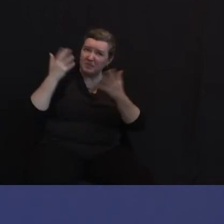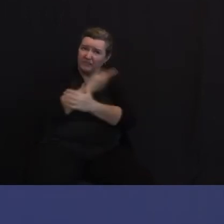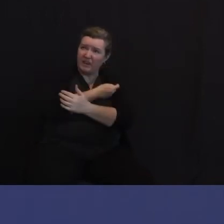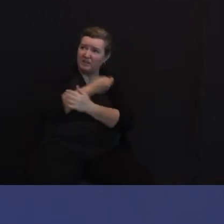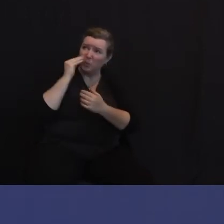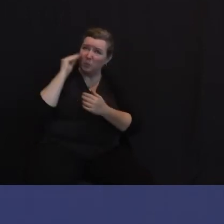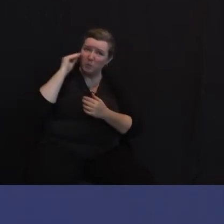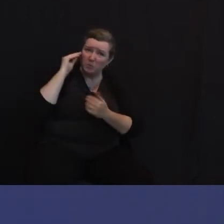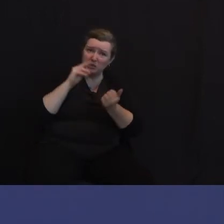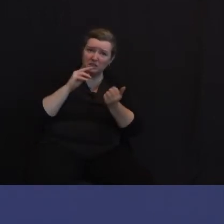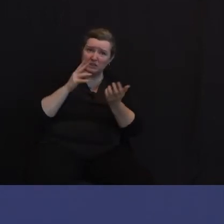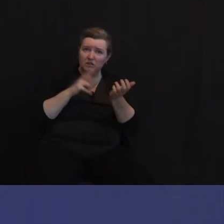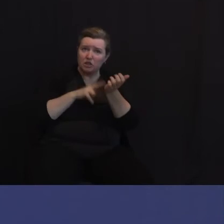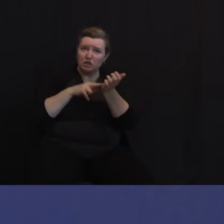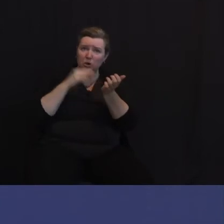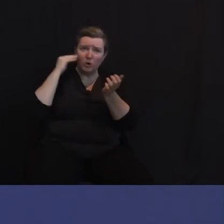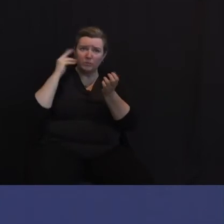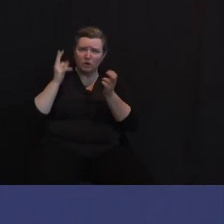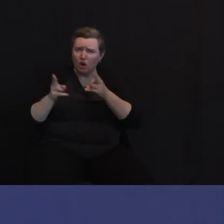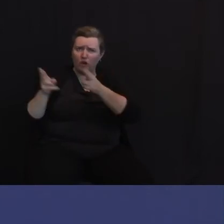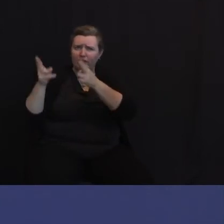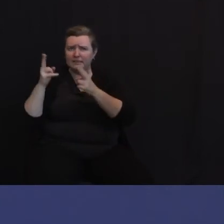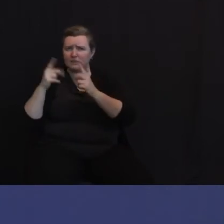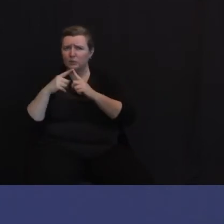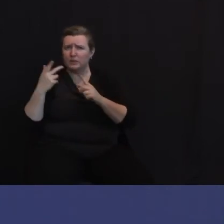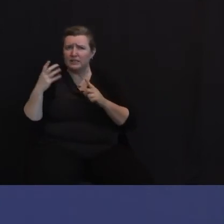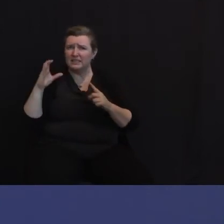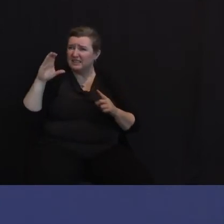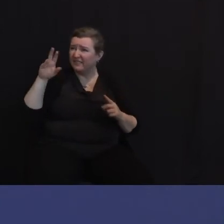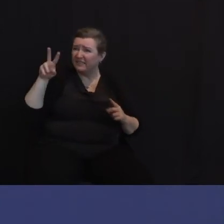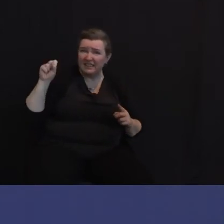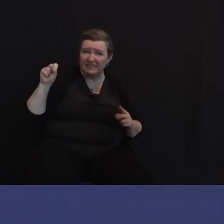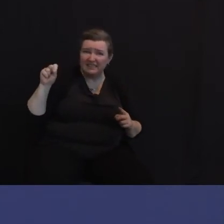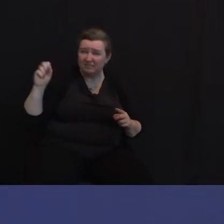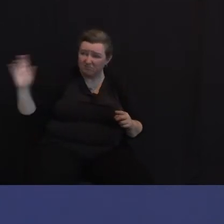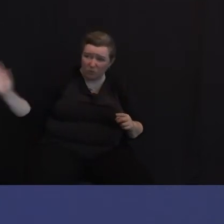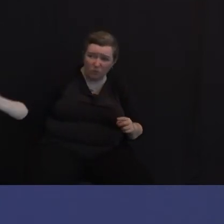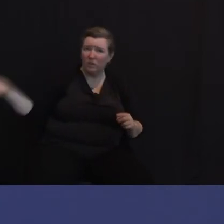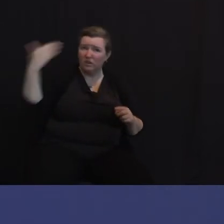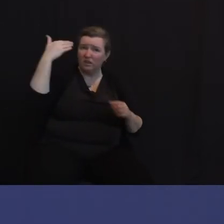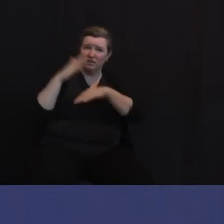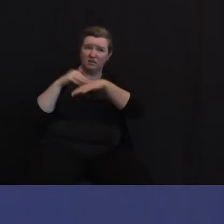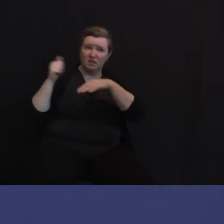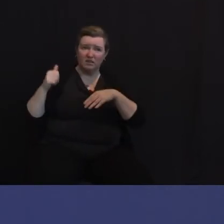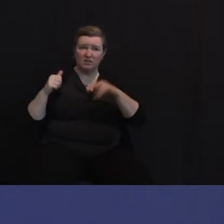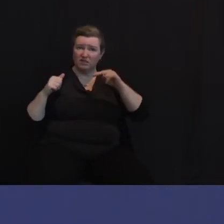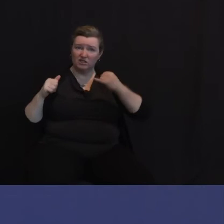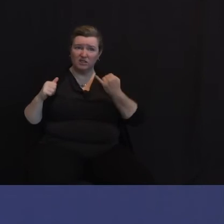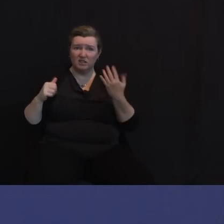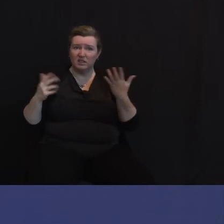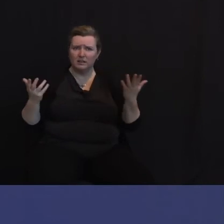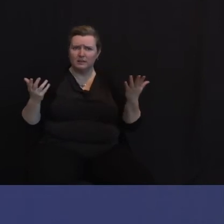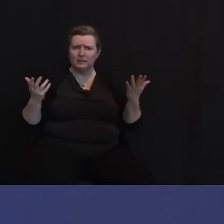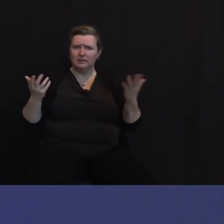and Walgreens? And New Jersey ranks 34th nationally when it comes to vaccinating per capita, according to the